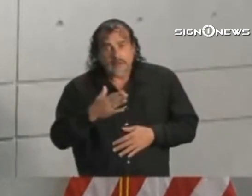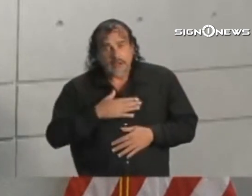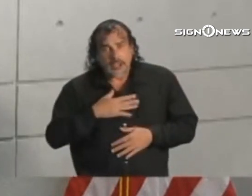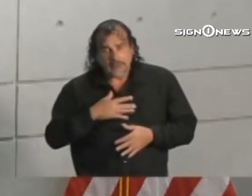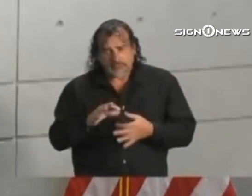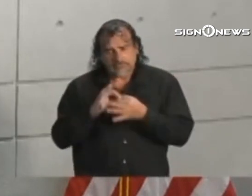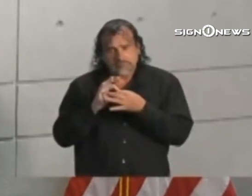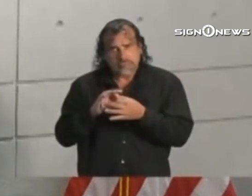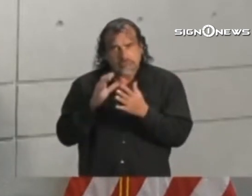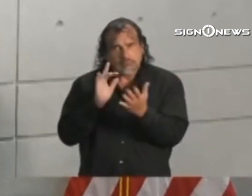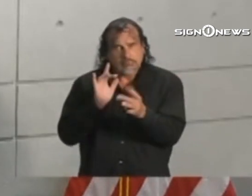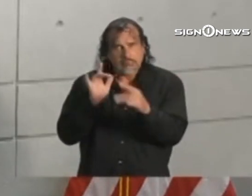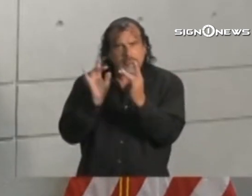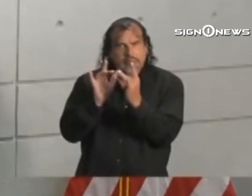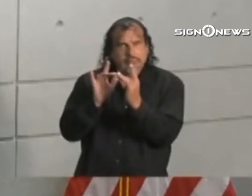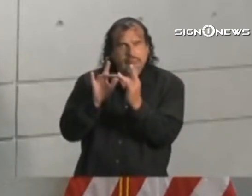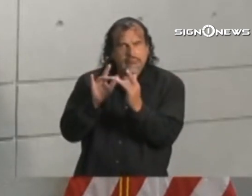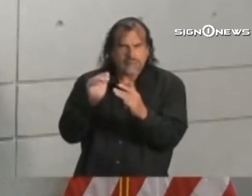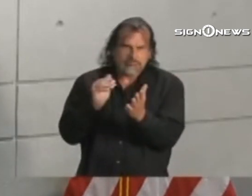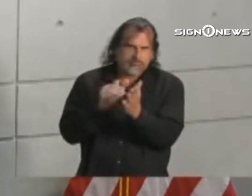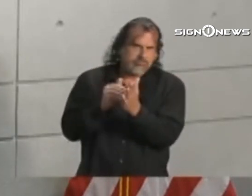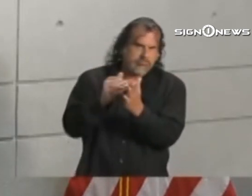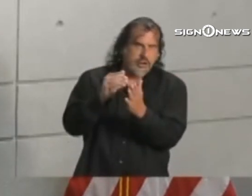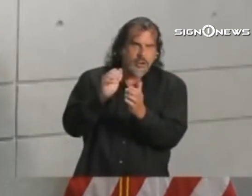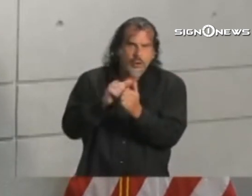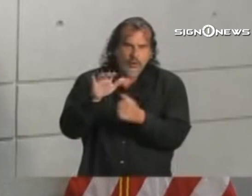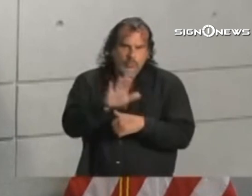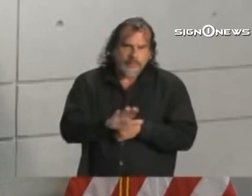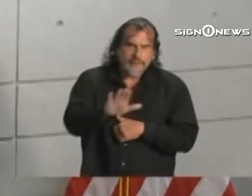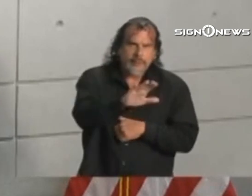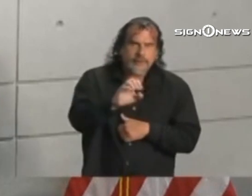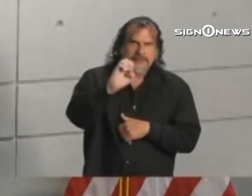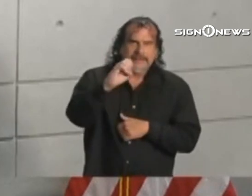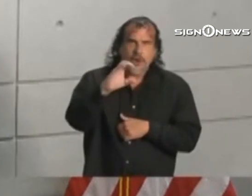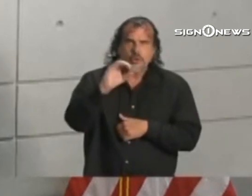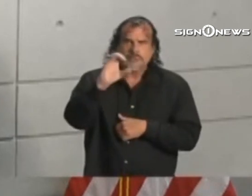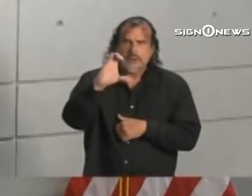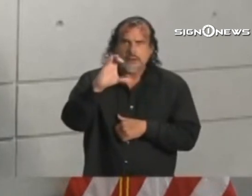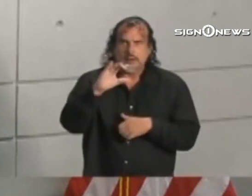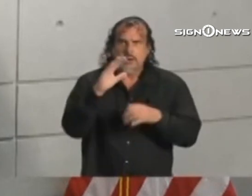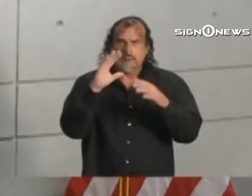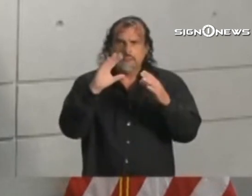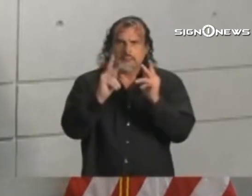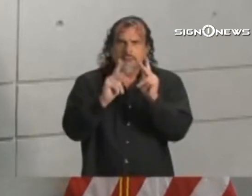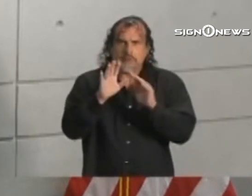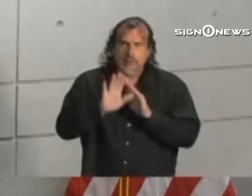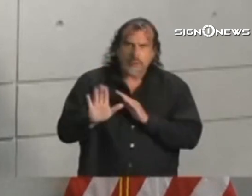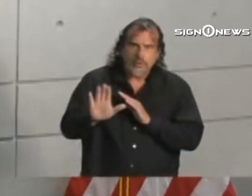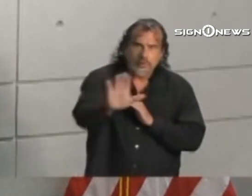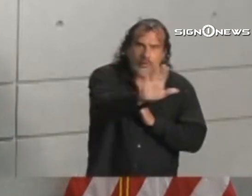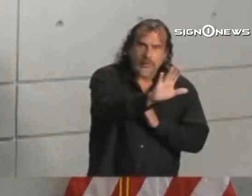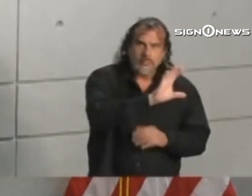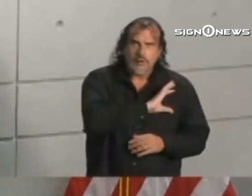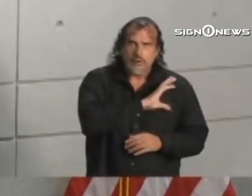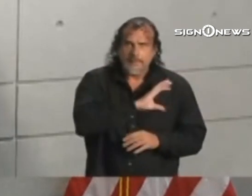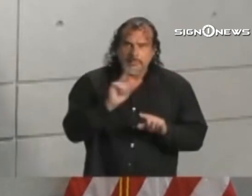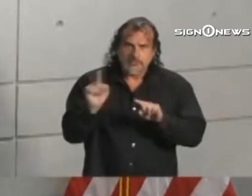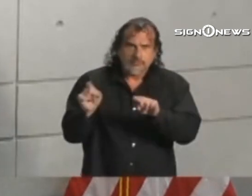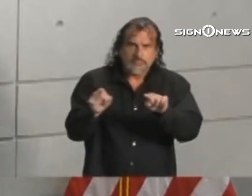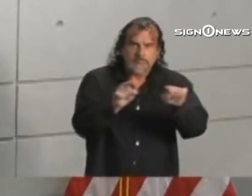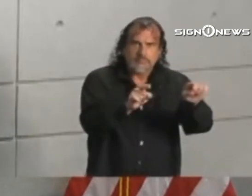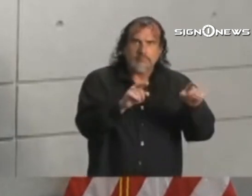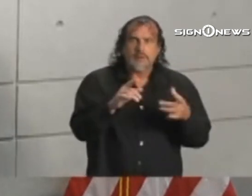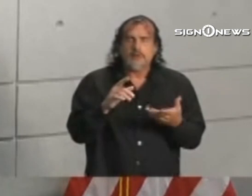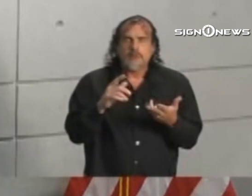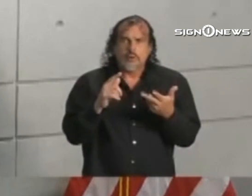close contact, as we often are, with the local emergency management officials. And I think the decision